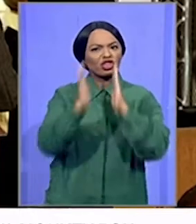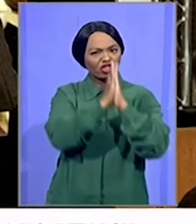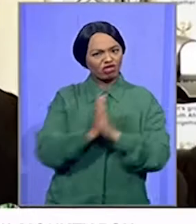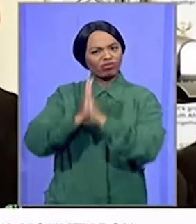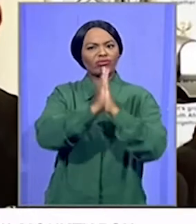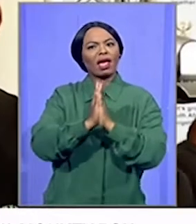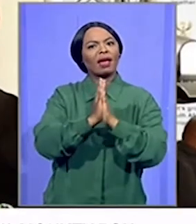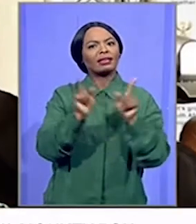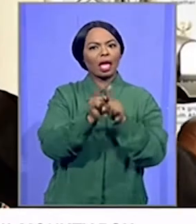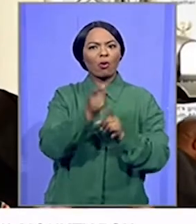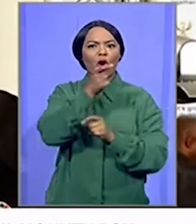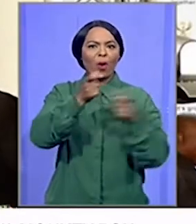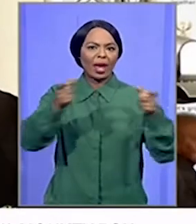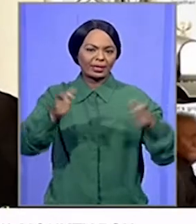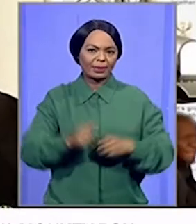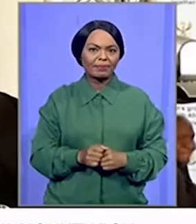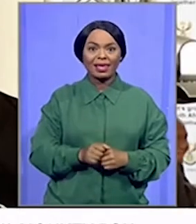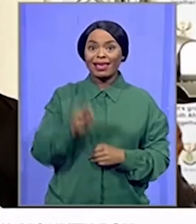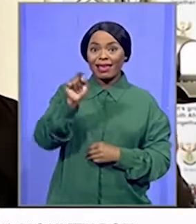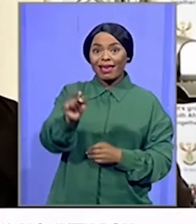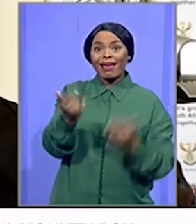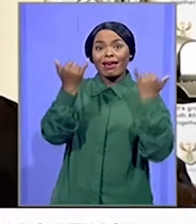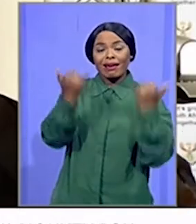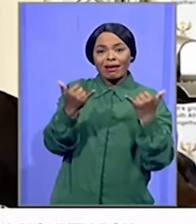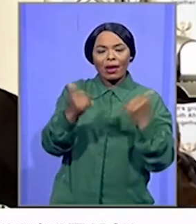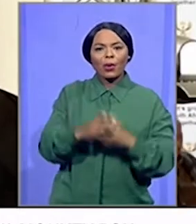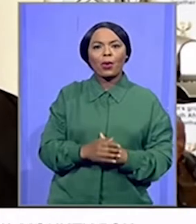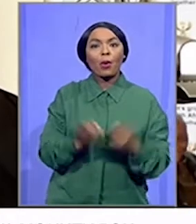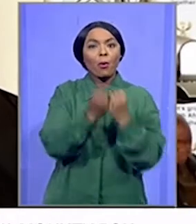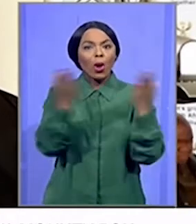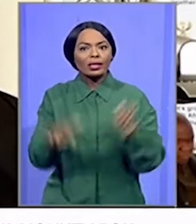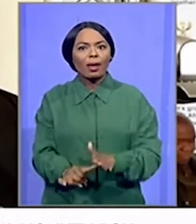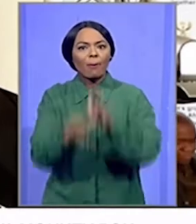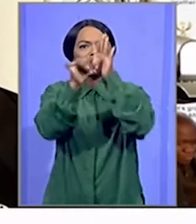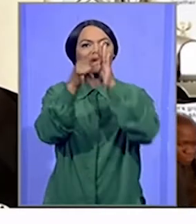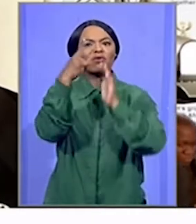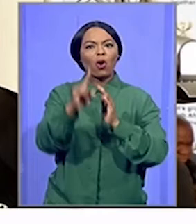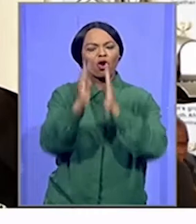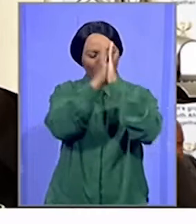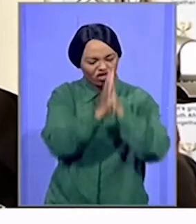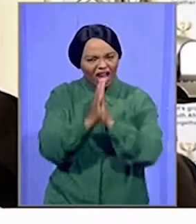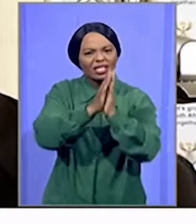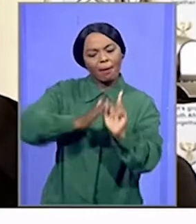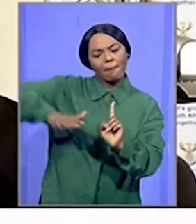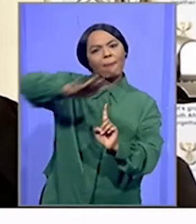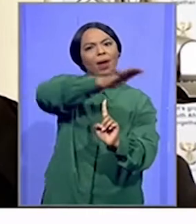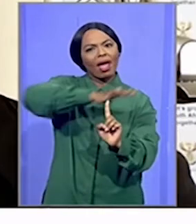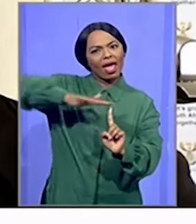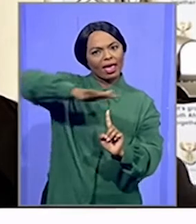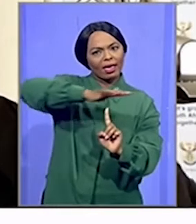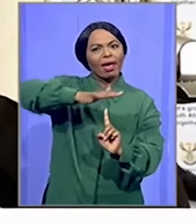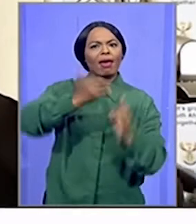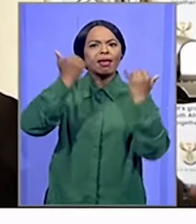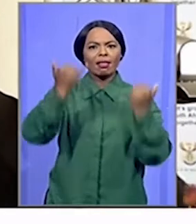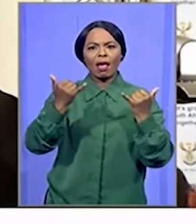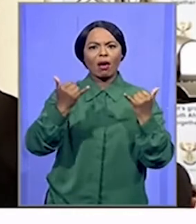It's most helpful for particularly the worshipping communities is the fact that there is no